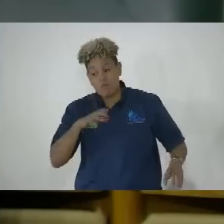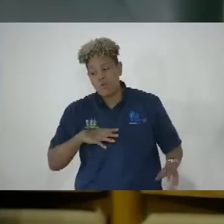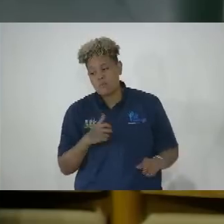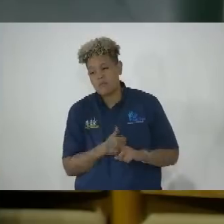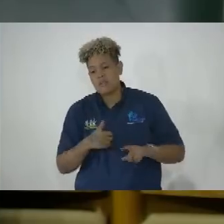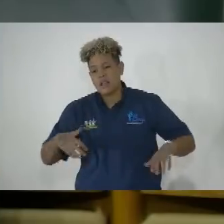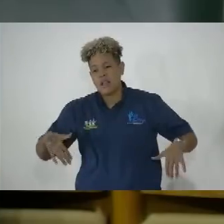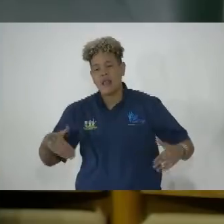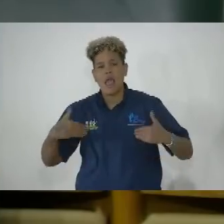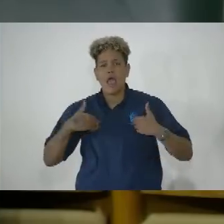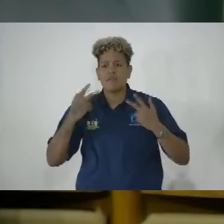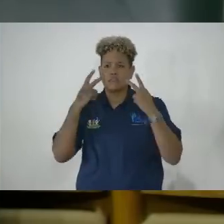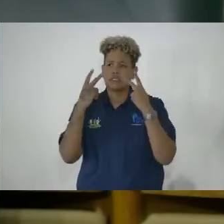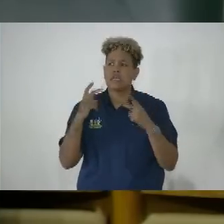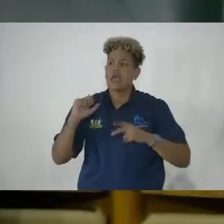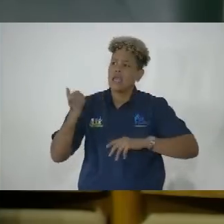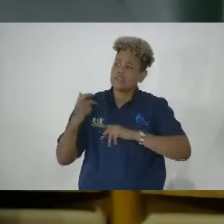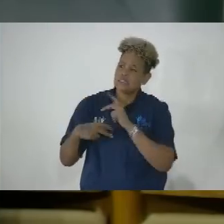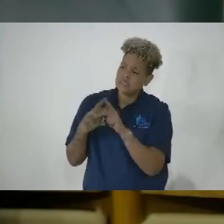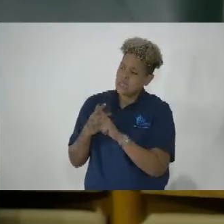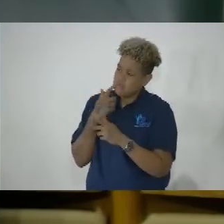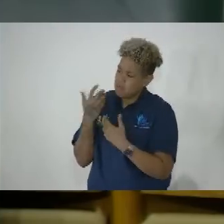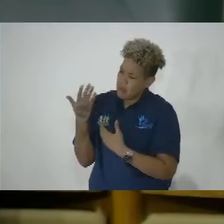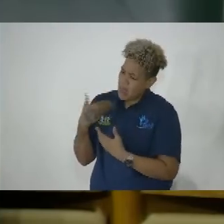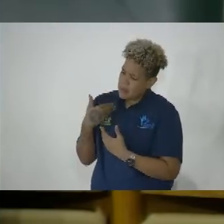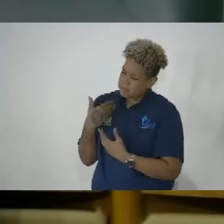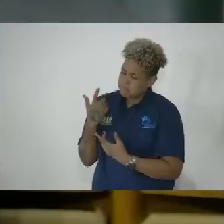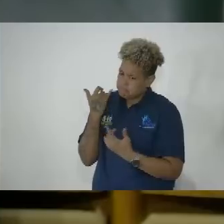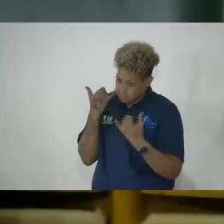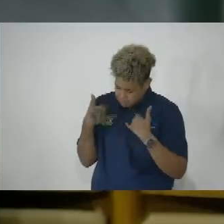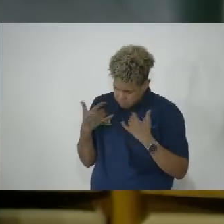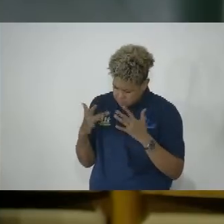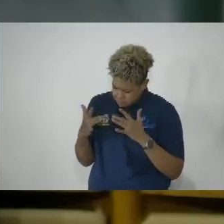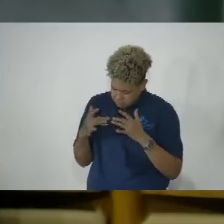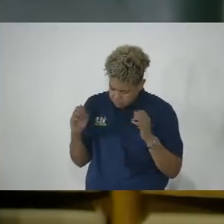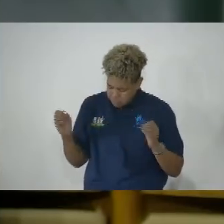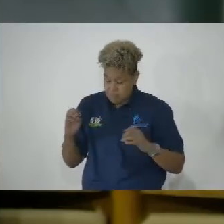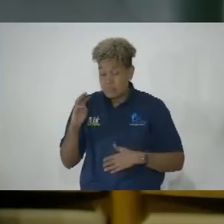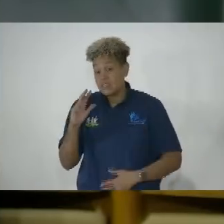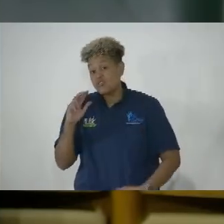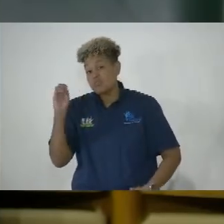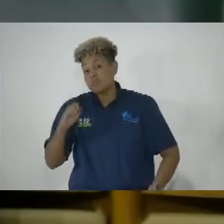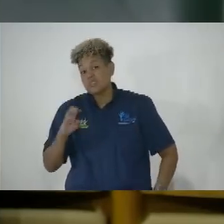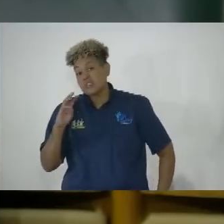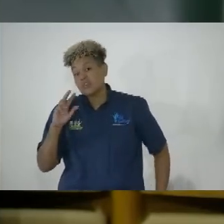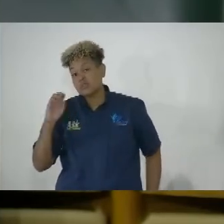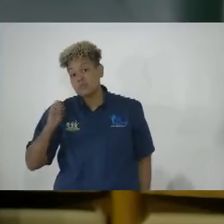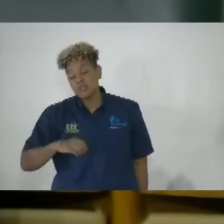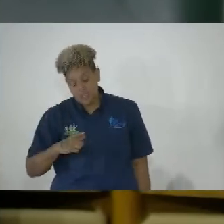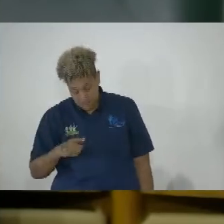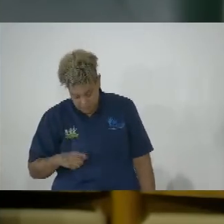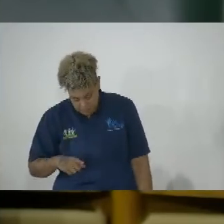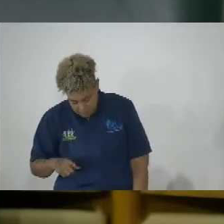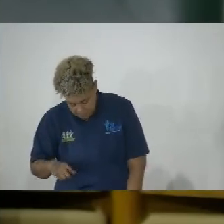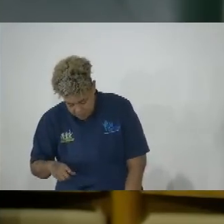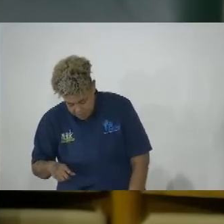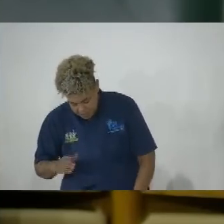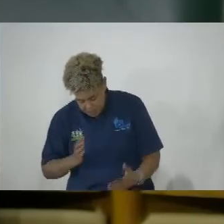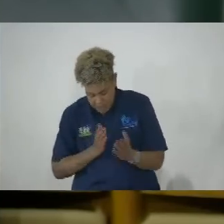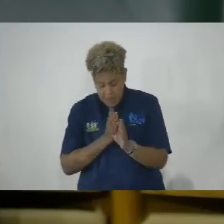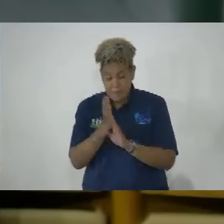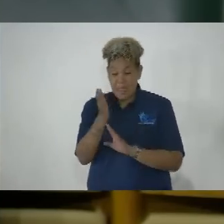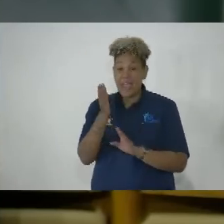did not seek any form of help. 63%, Mr. President. And the main